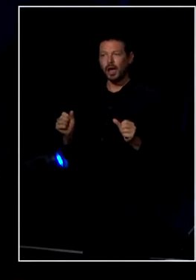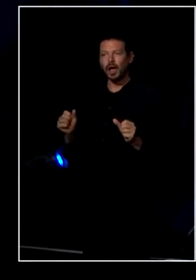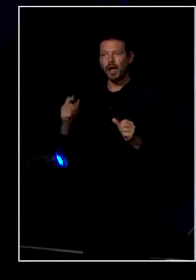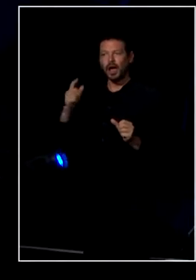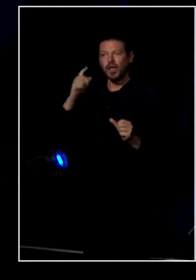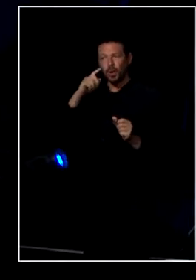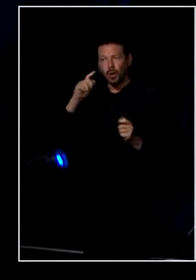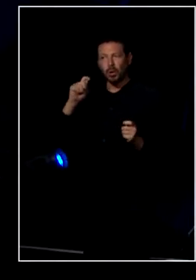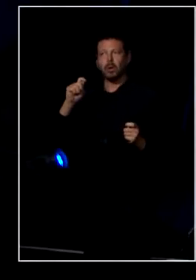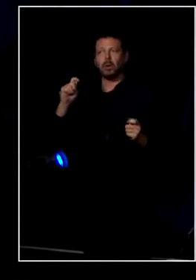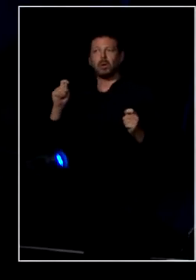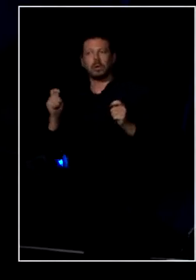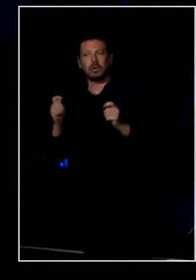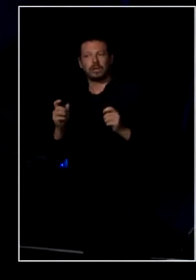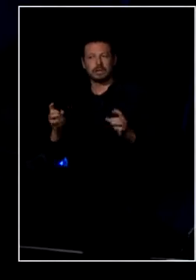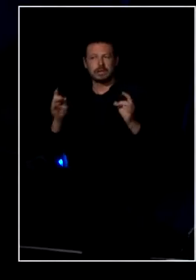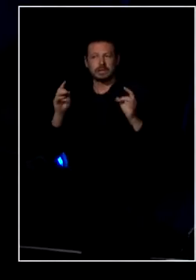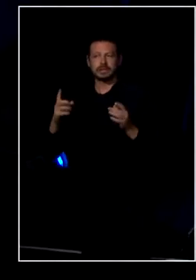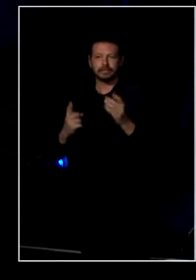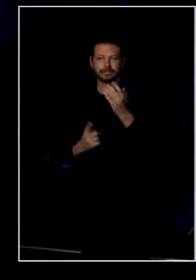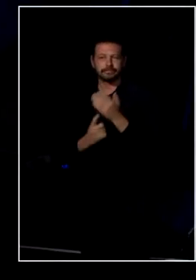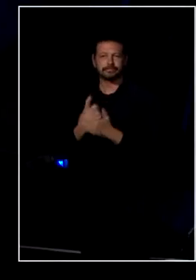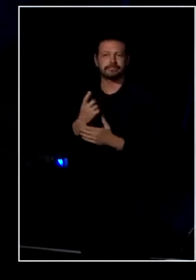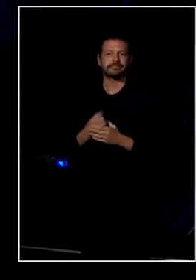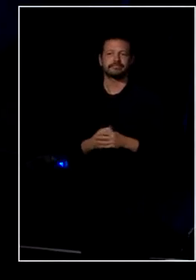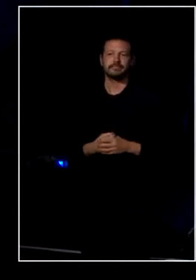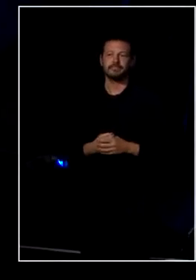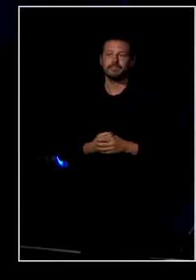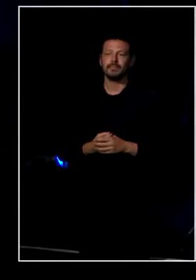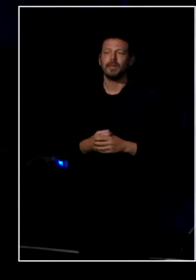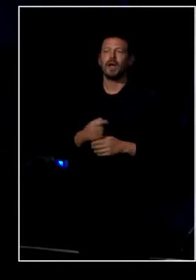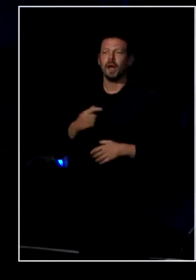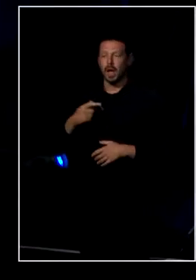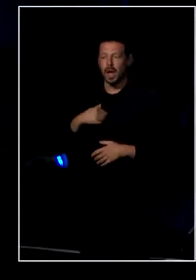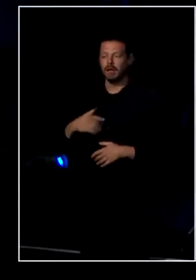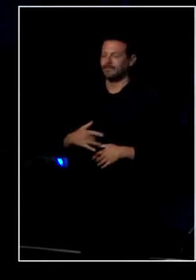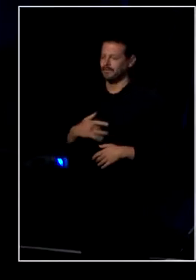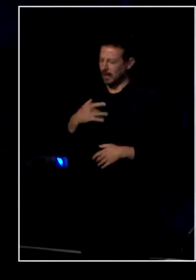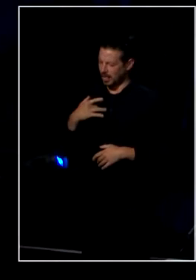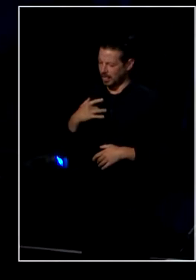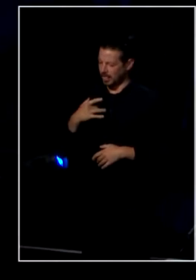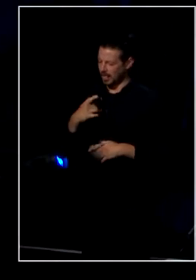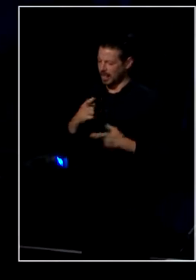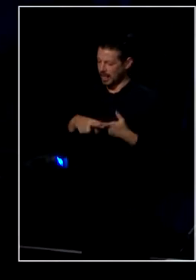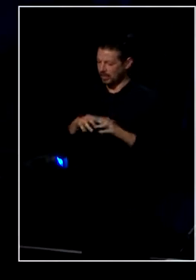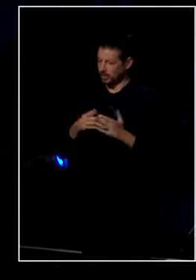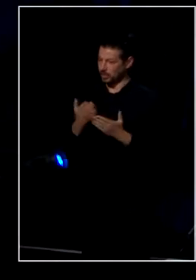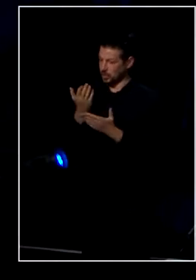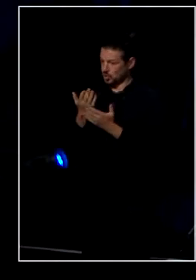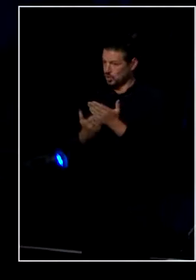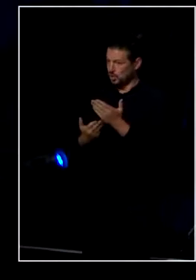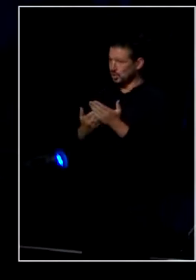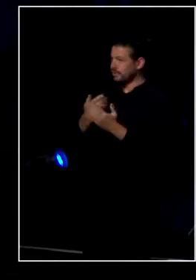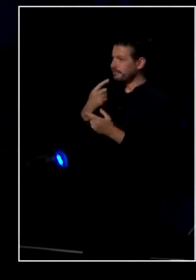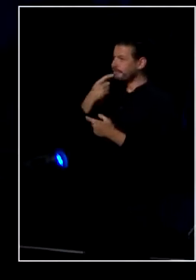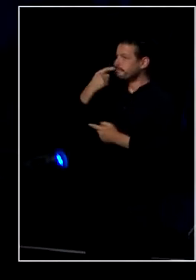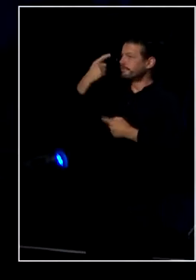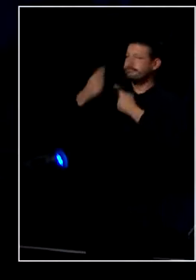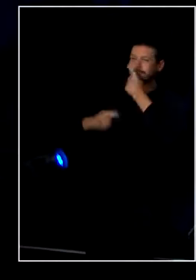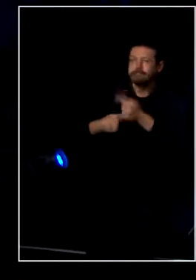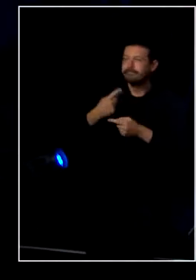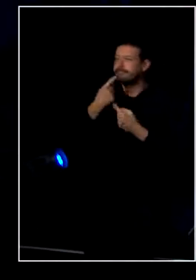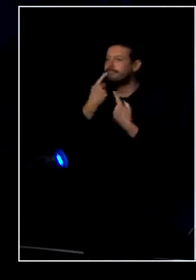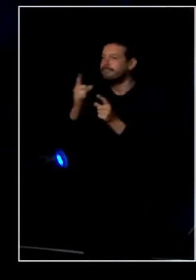change. I felt like if my story was starting to get out there,